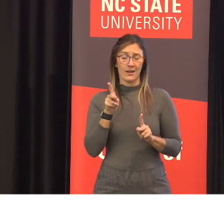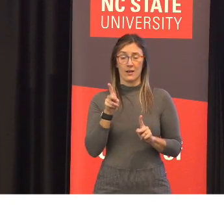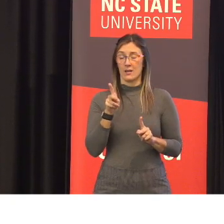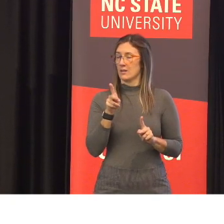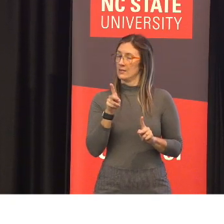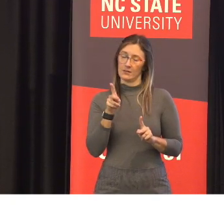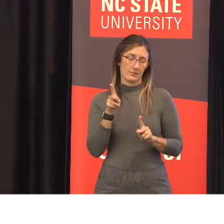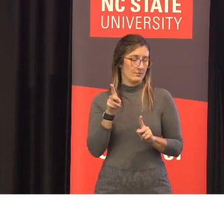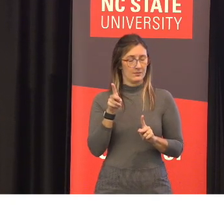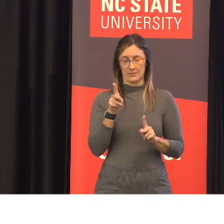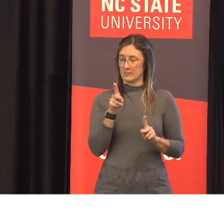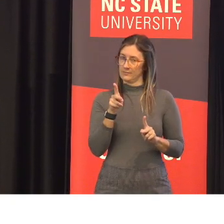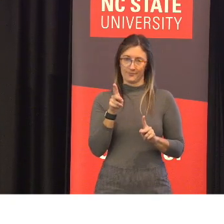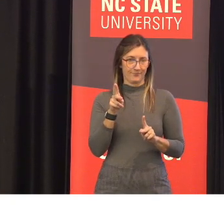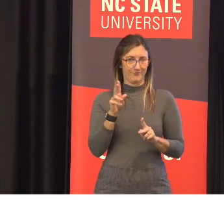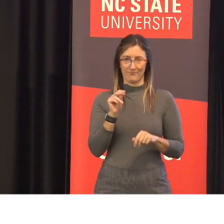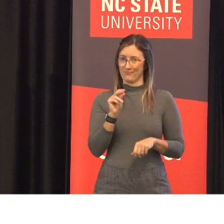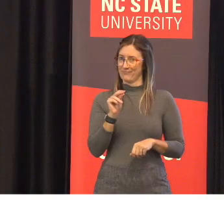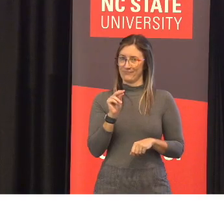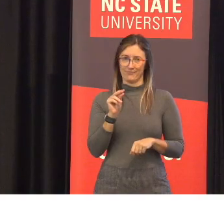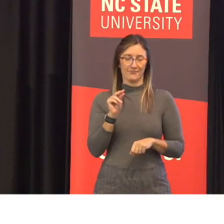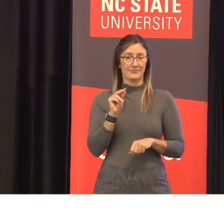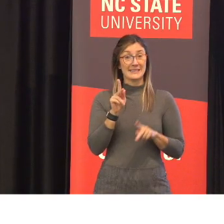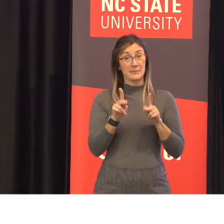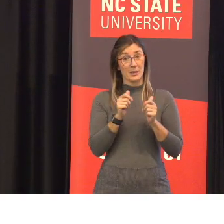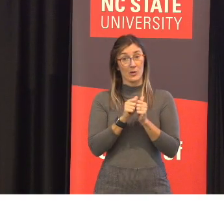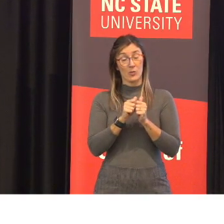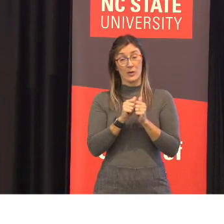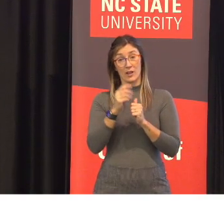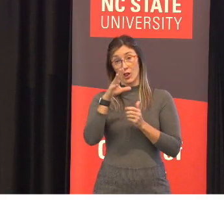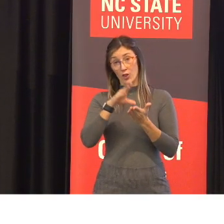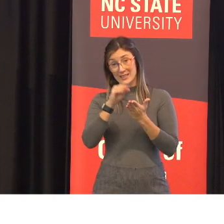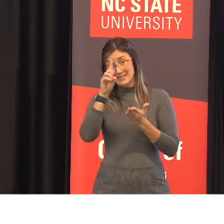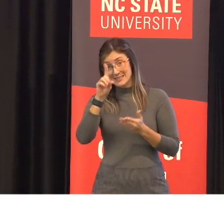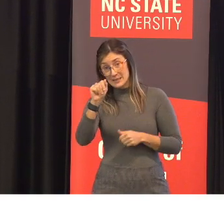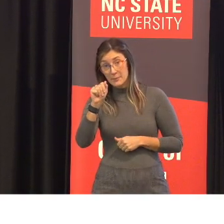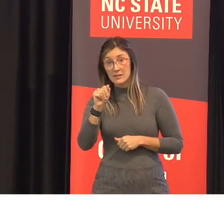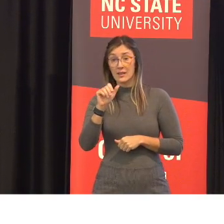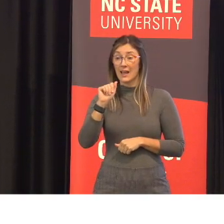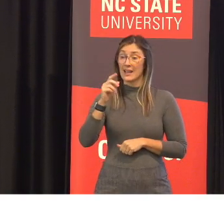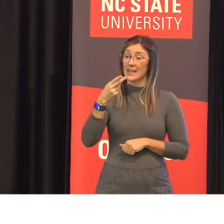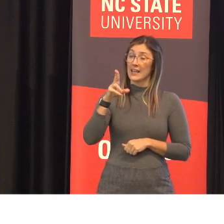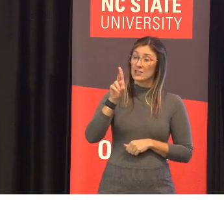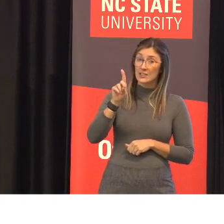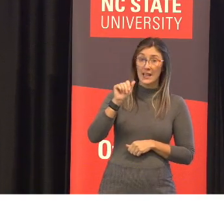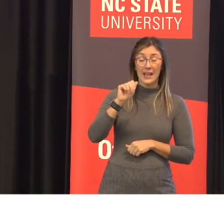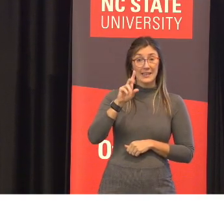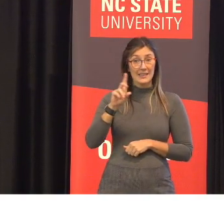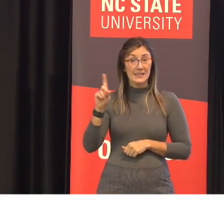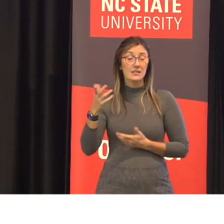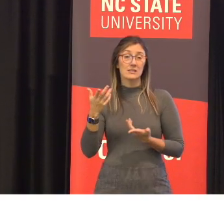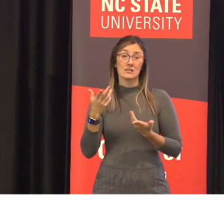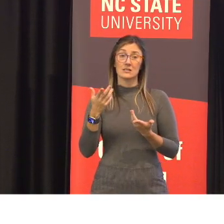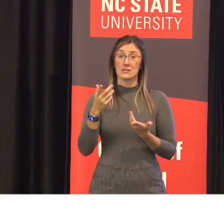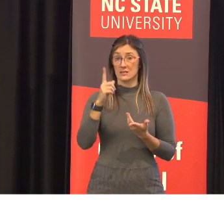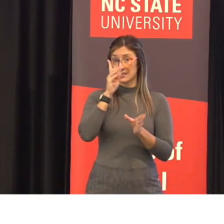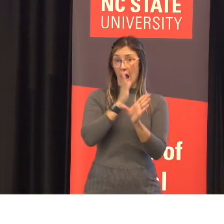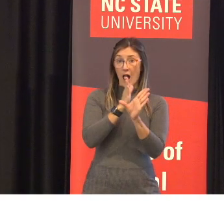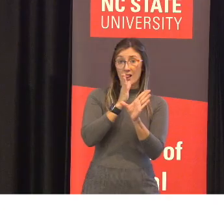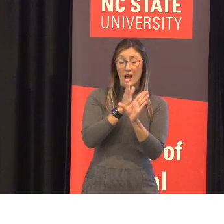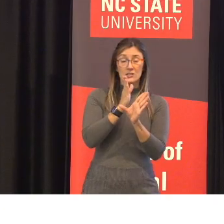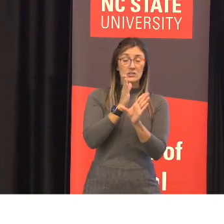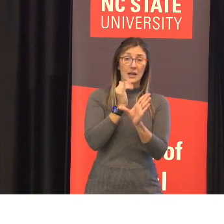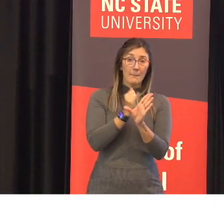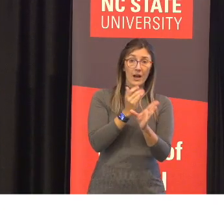true. Individuals who have learning disabilities, ADD or ADHD, psychological impairments, chronic health conditions,